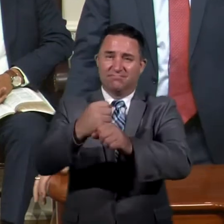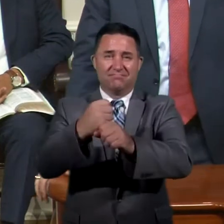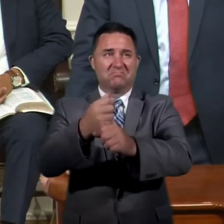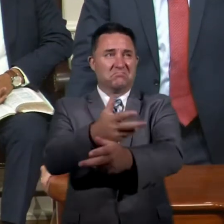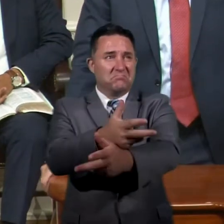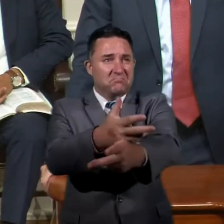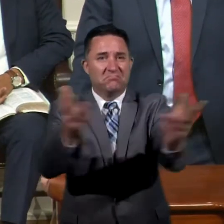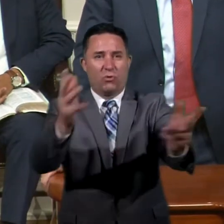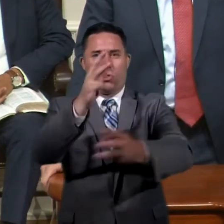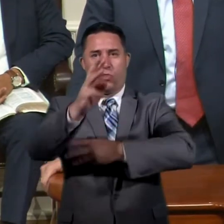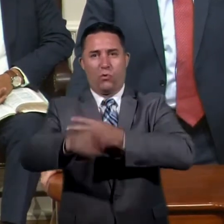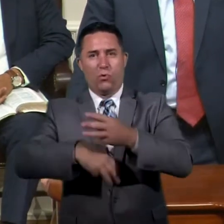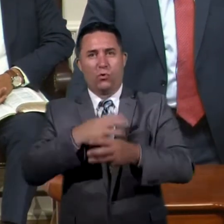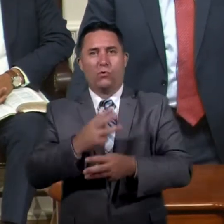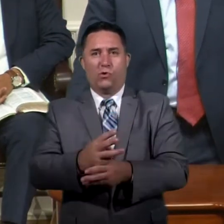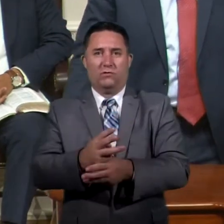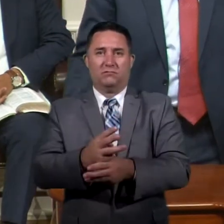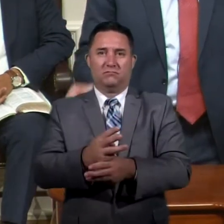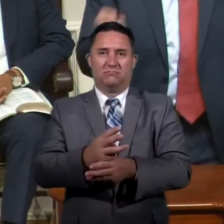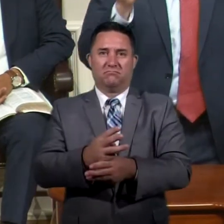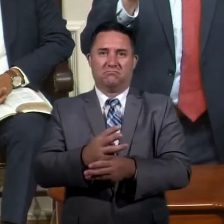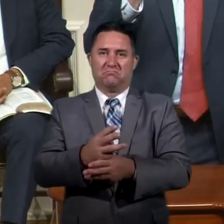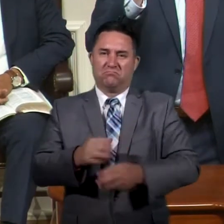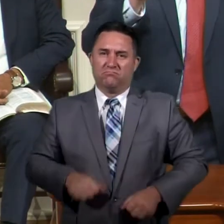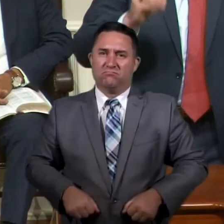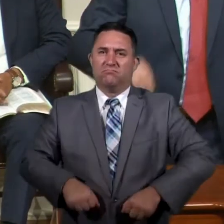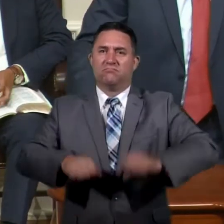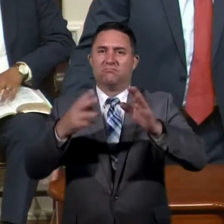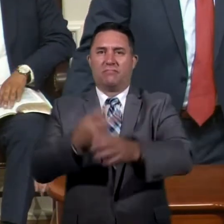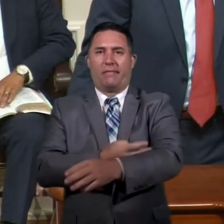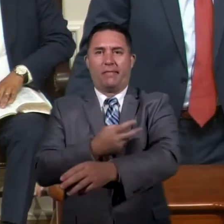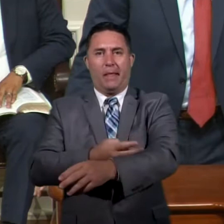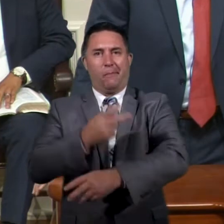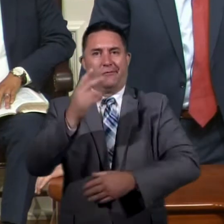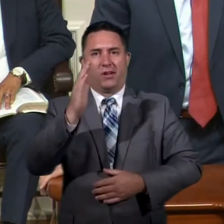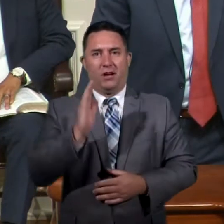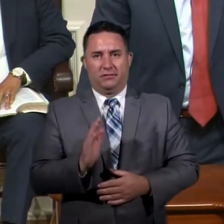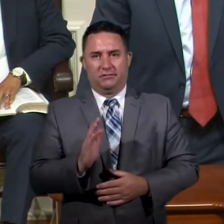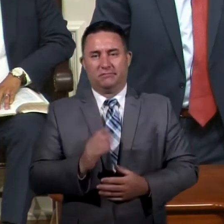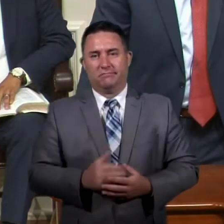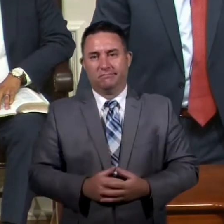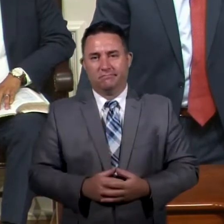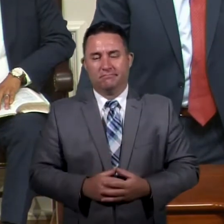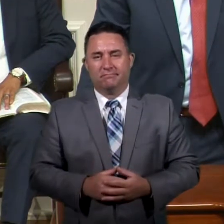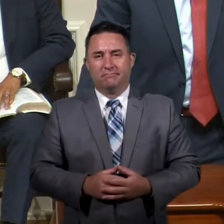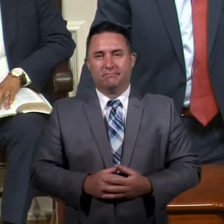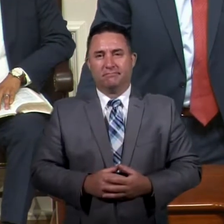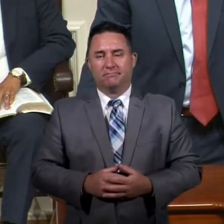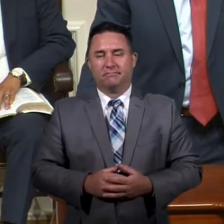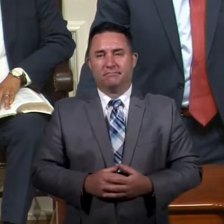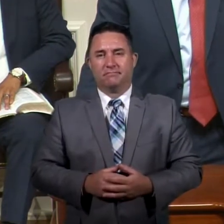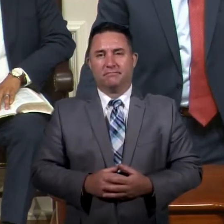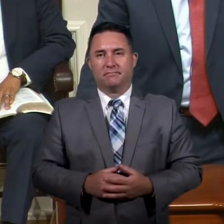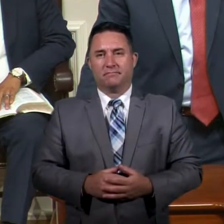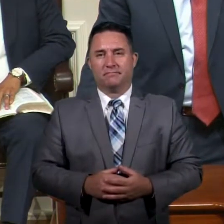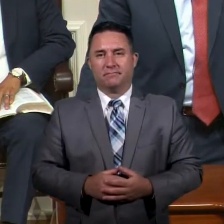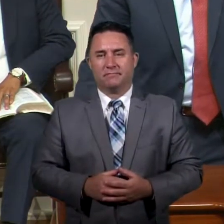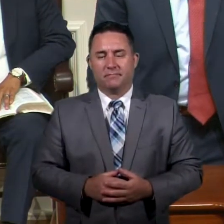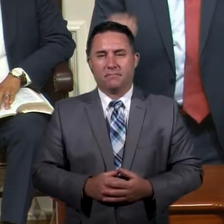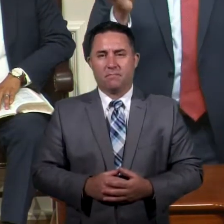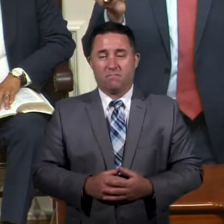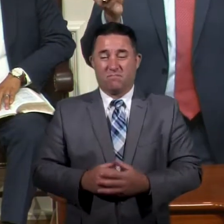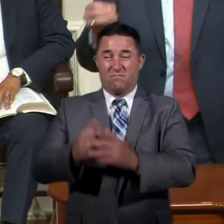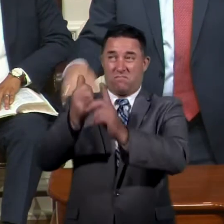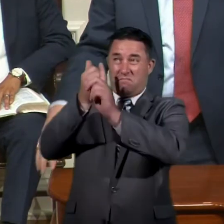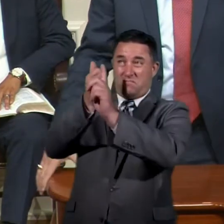world. Es el creador del mundo. He's the sacrificial Lamb of God. Es el sacrificio perfecto cordero de Dios. He